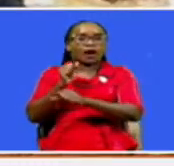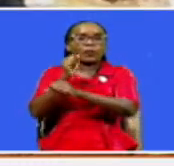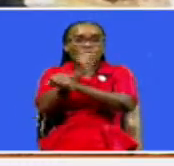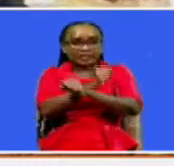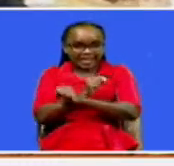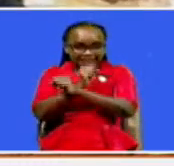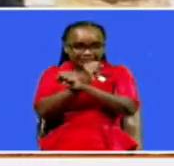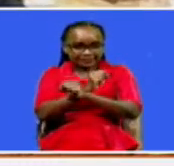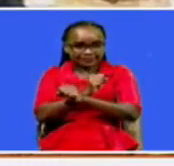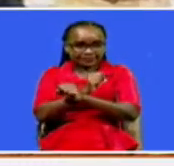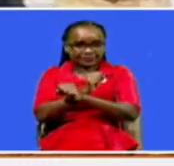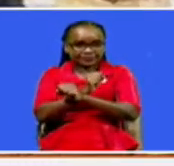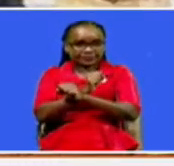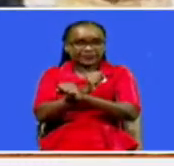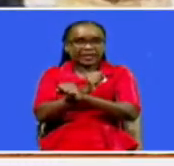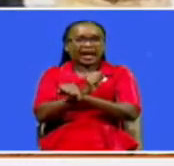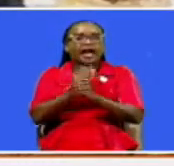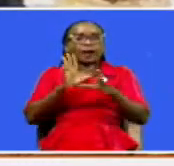and that I'll protect